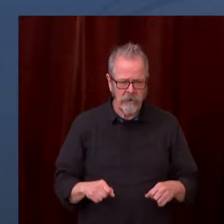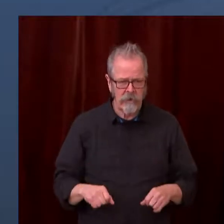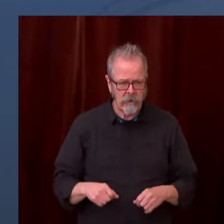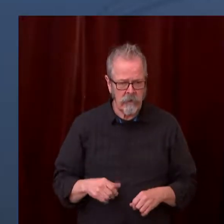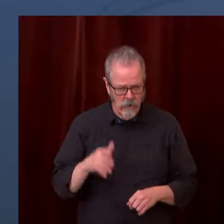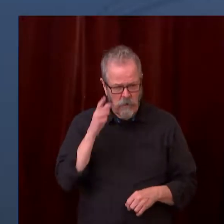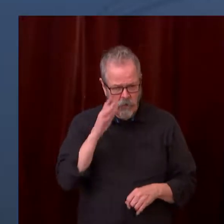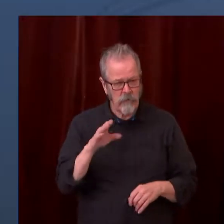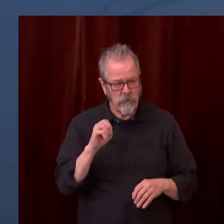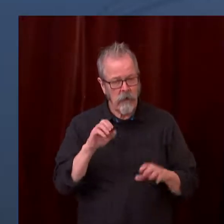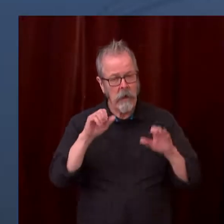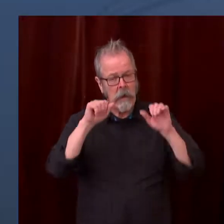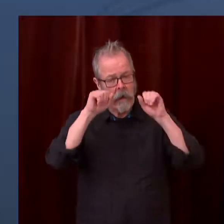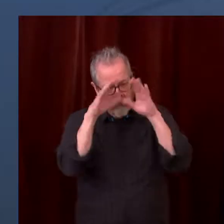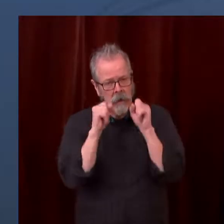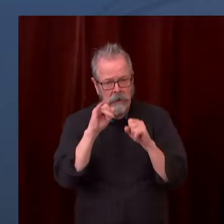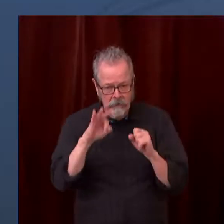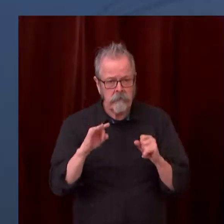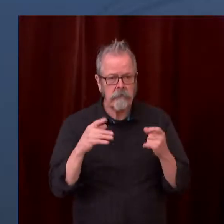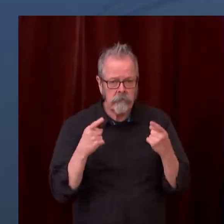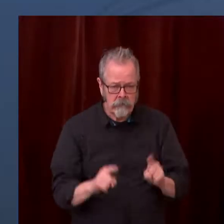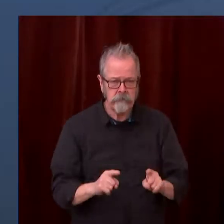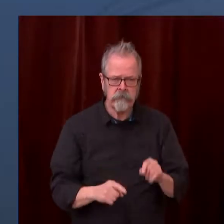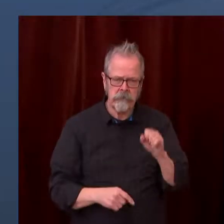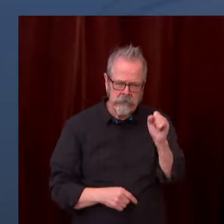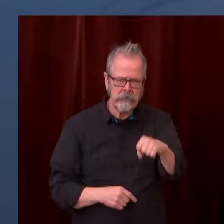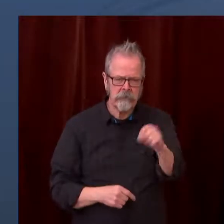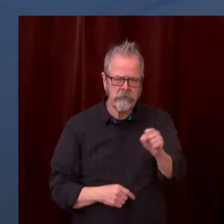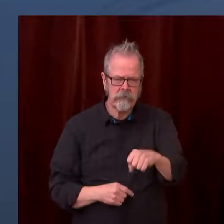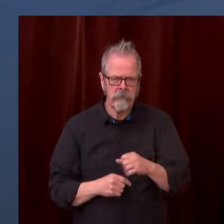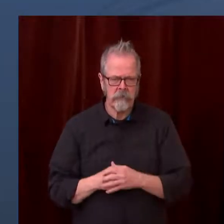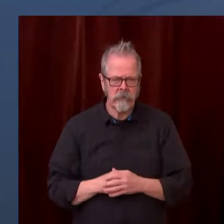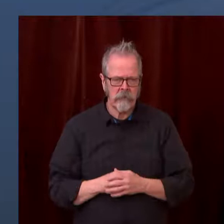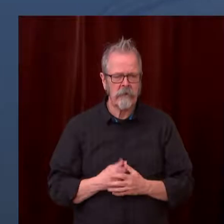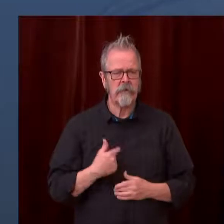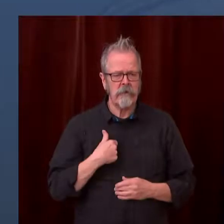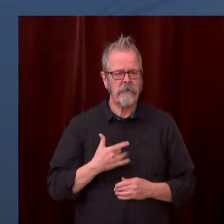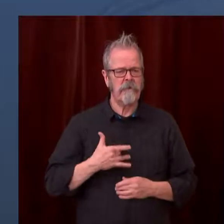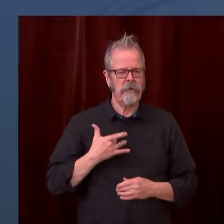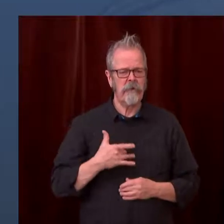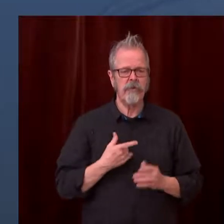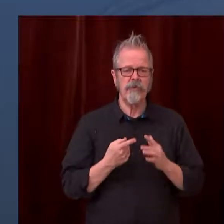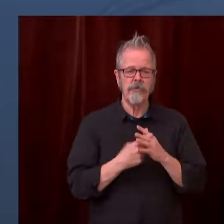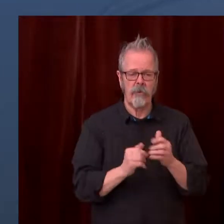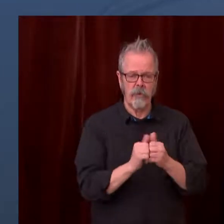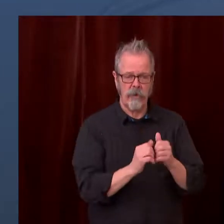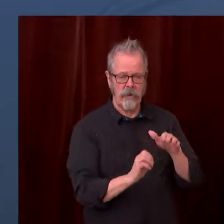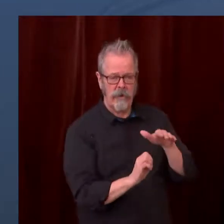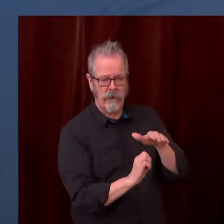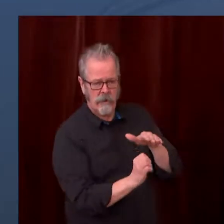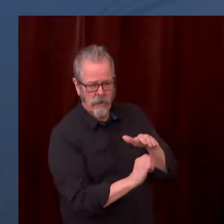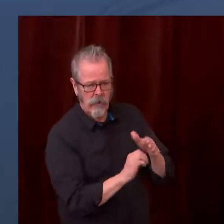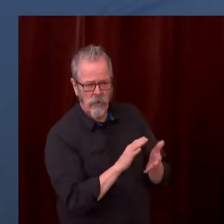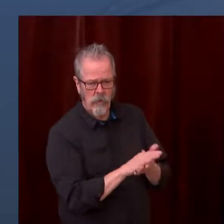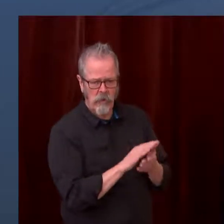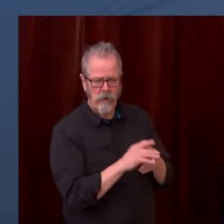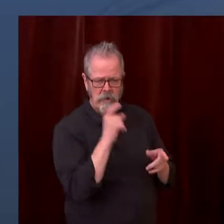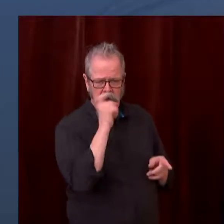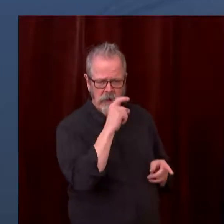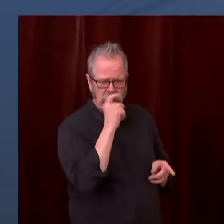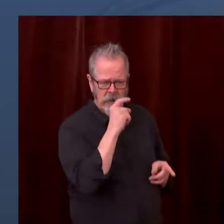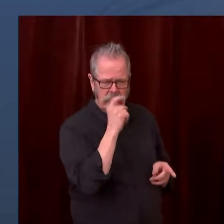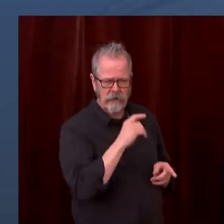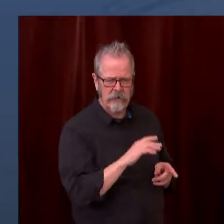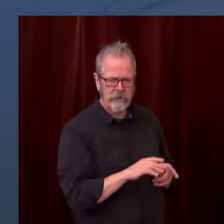starting in the elementary schools has been a wise one, because those children need it the most, of course, but it also is